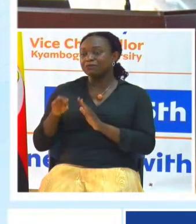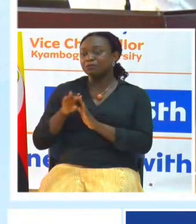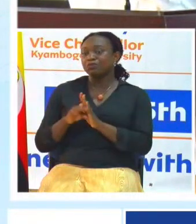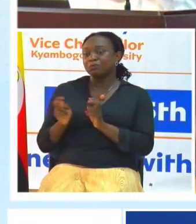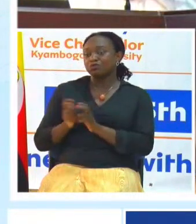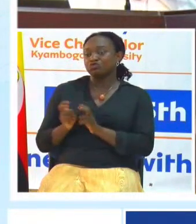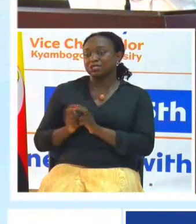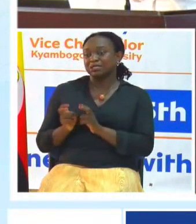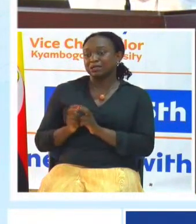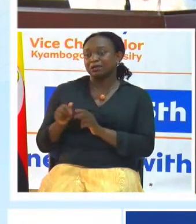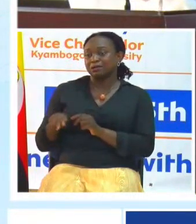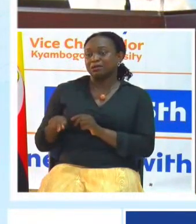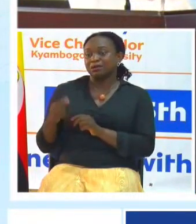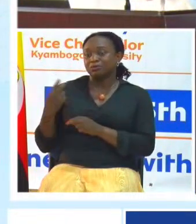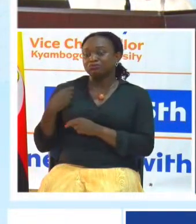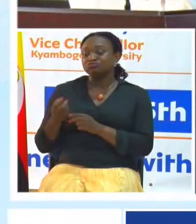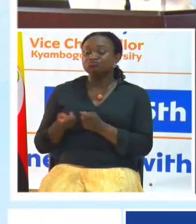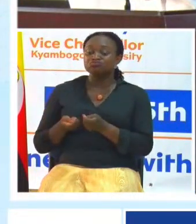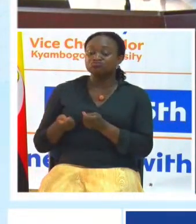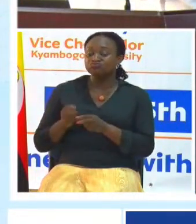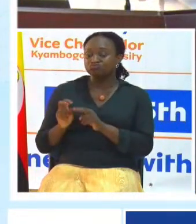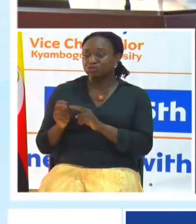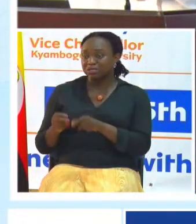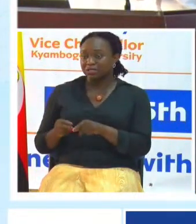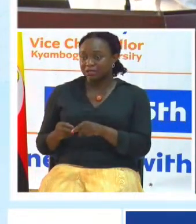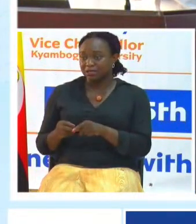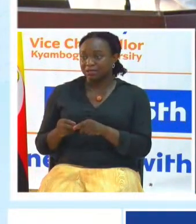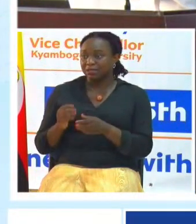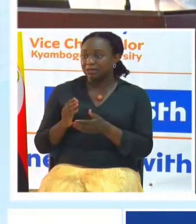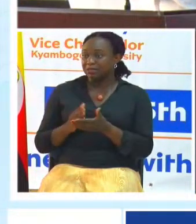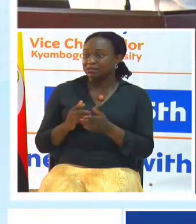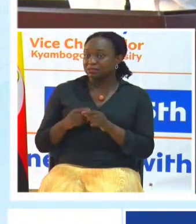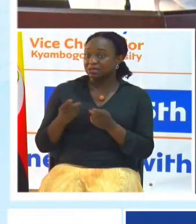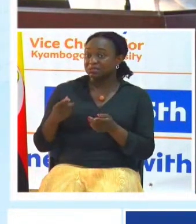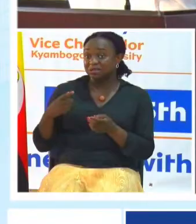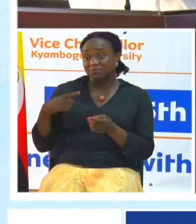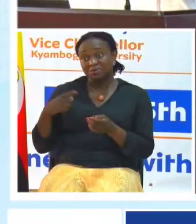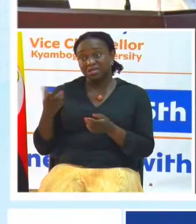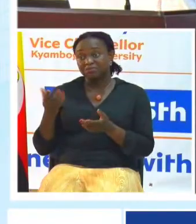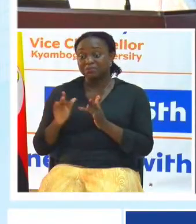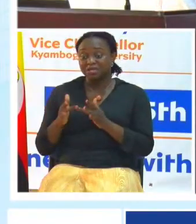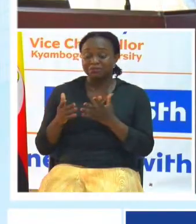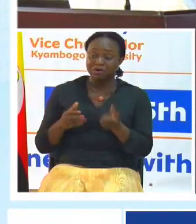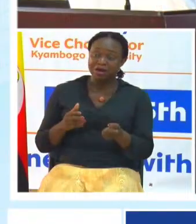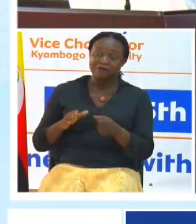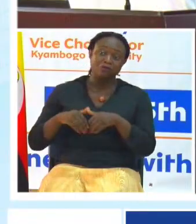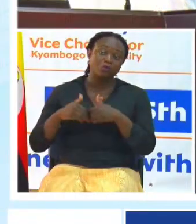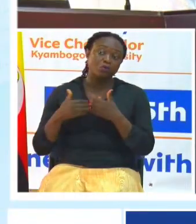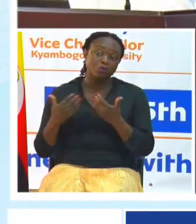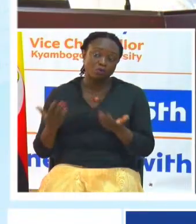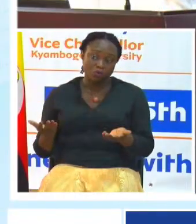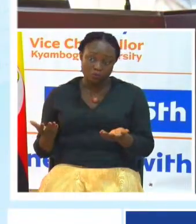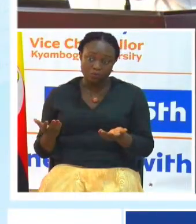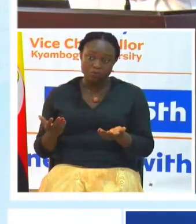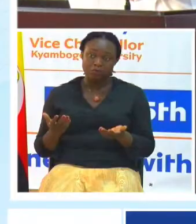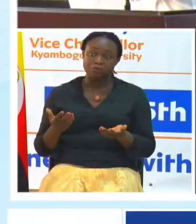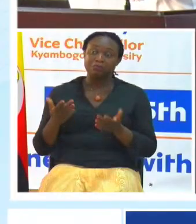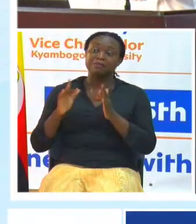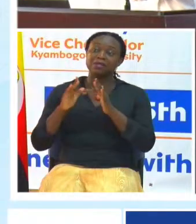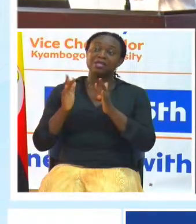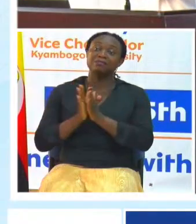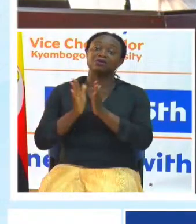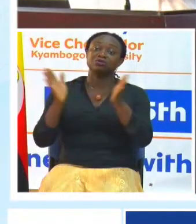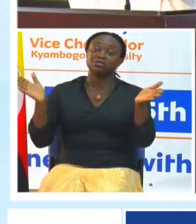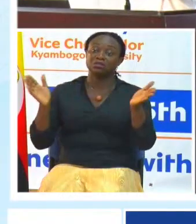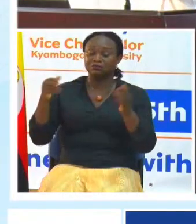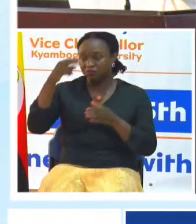So, sometimes you'll be lucky to find a direct email of a program coordinator, or you'll find a general graduate school